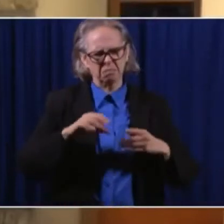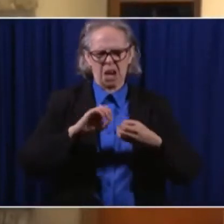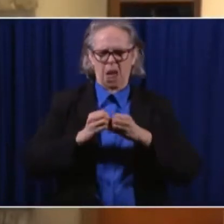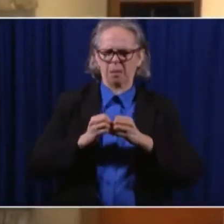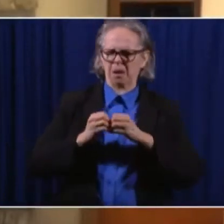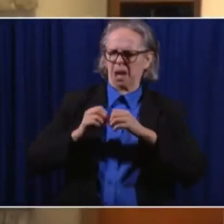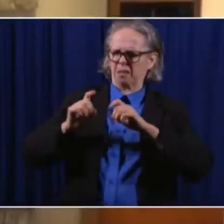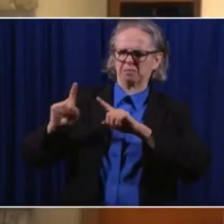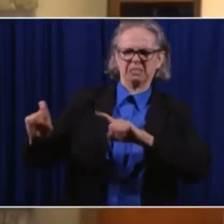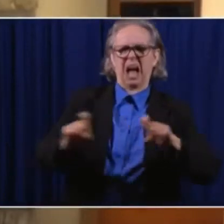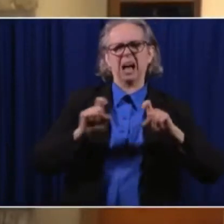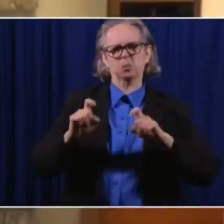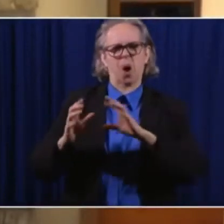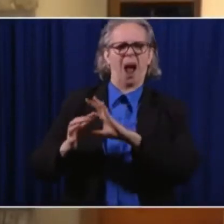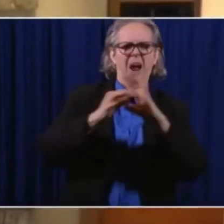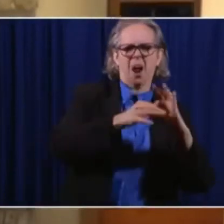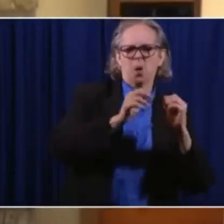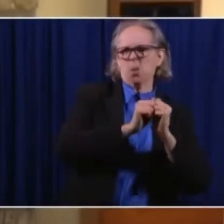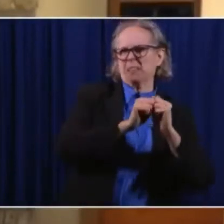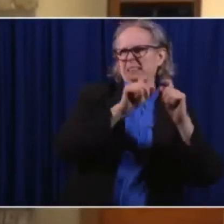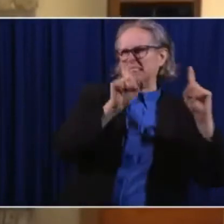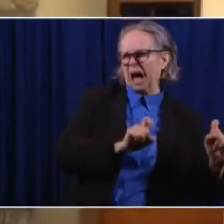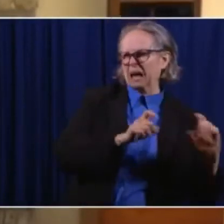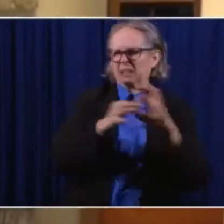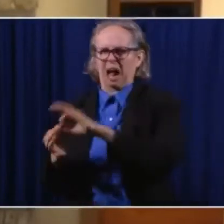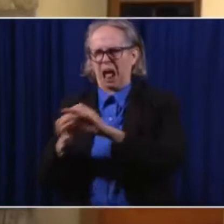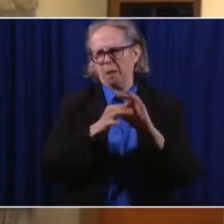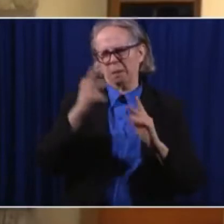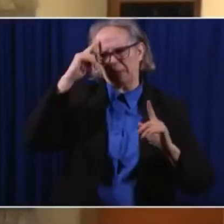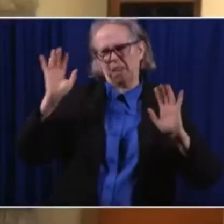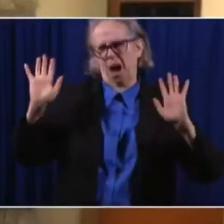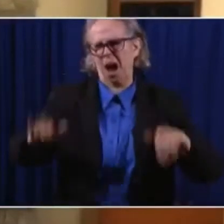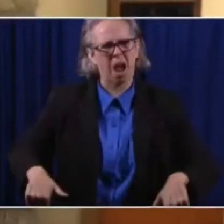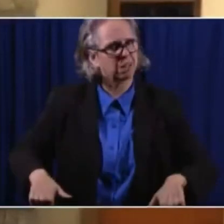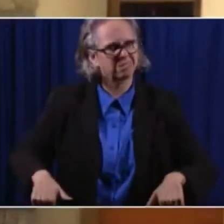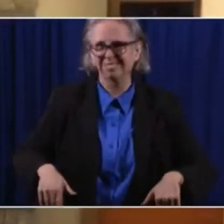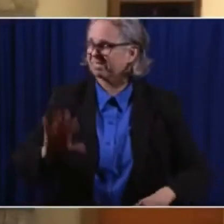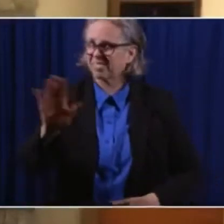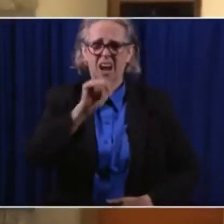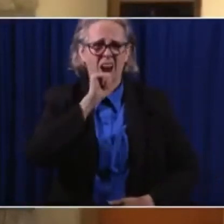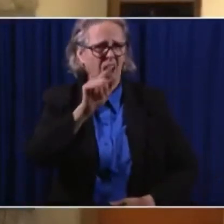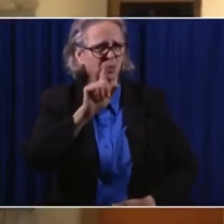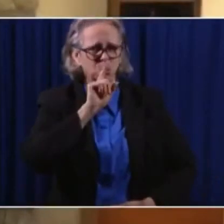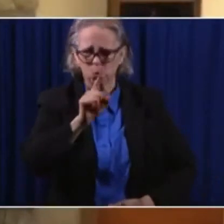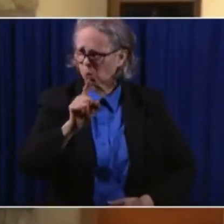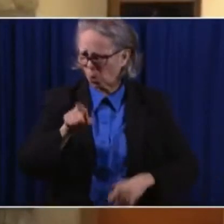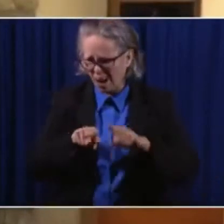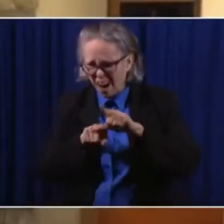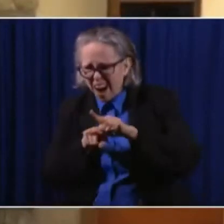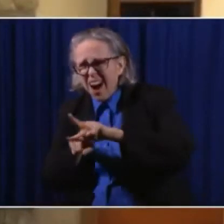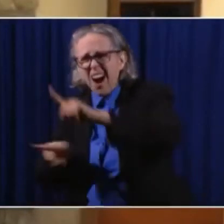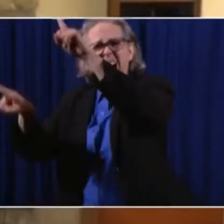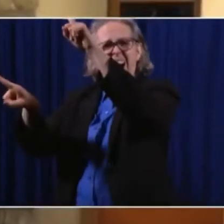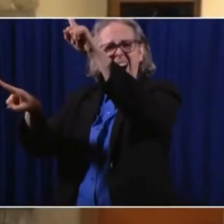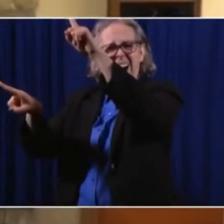but most of it is more and more cases. So let's take a look at the next slide,